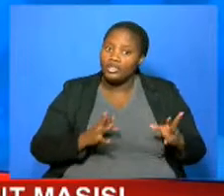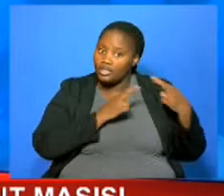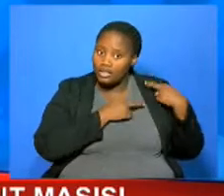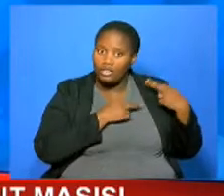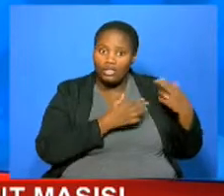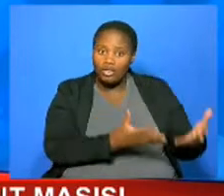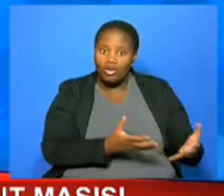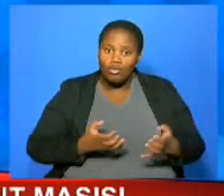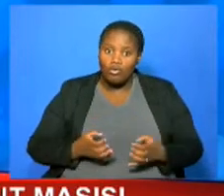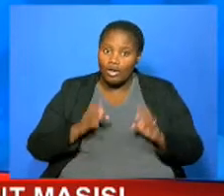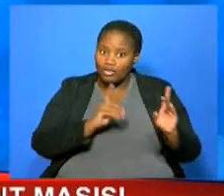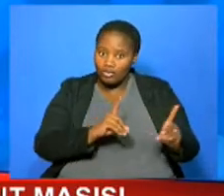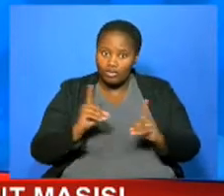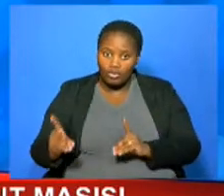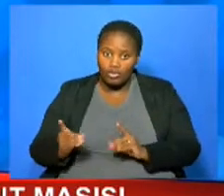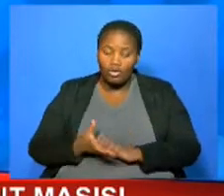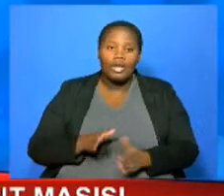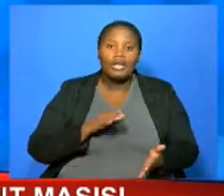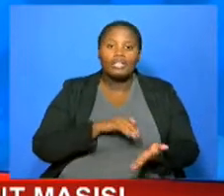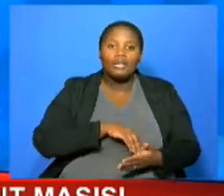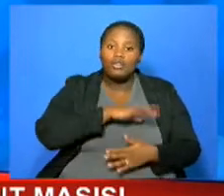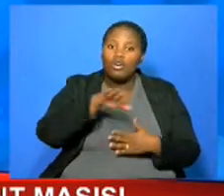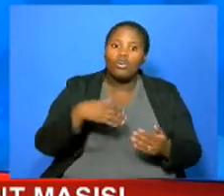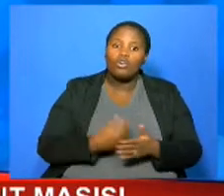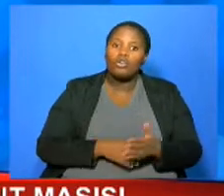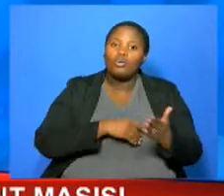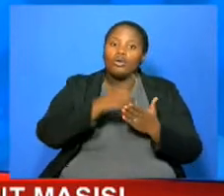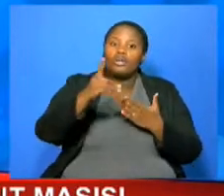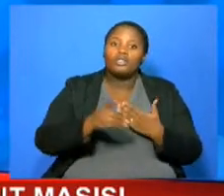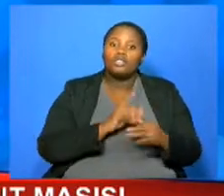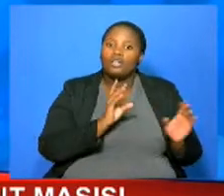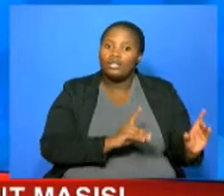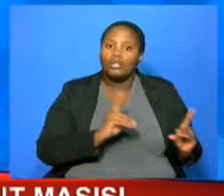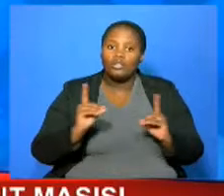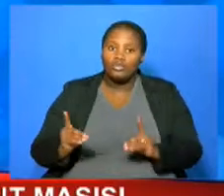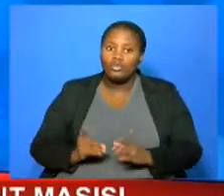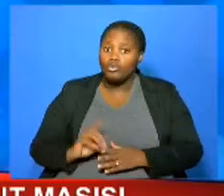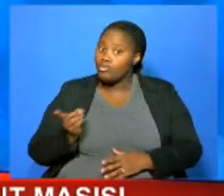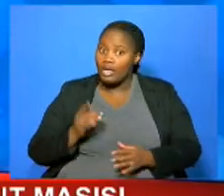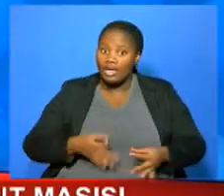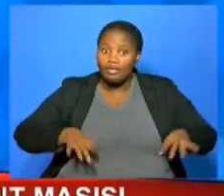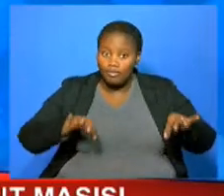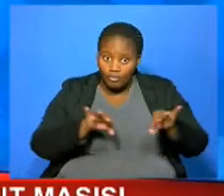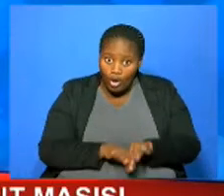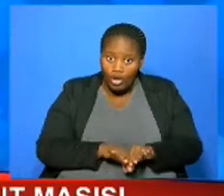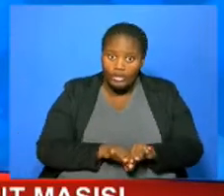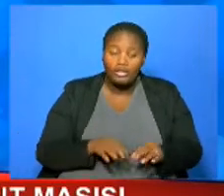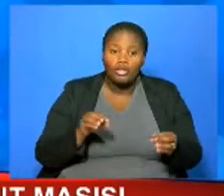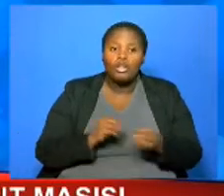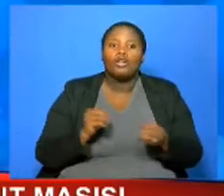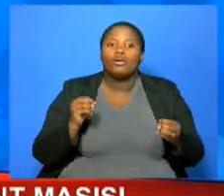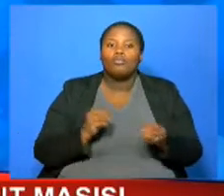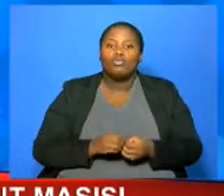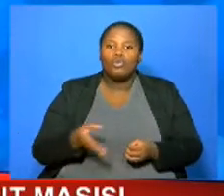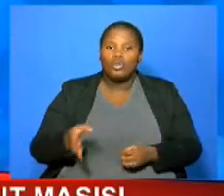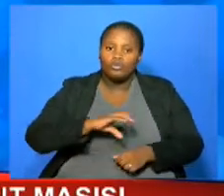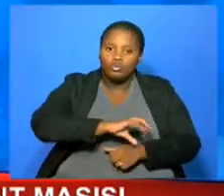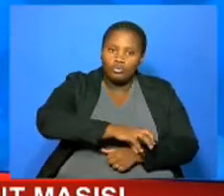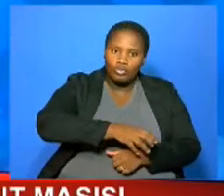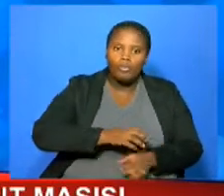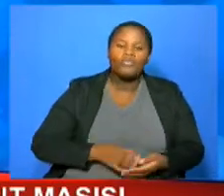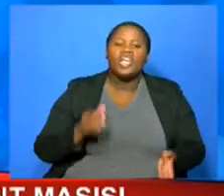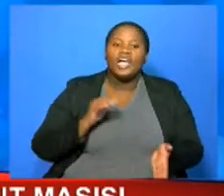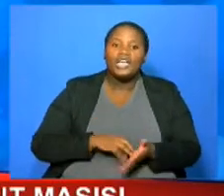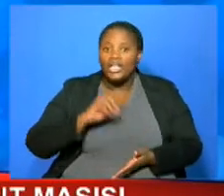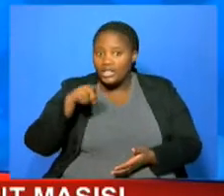to supervise the secretariat and perform other duties that are of paramount importance to the region. He